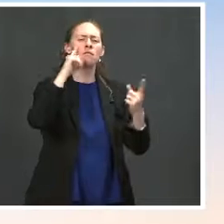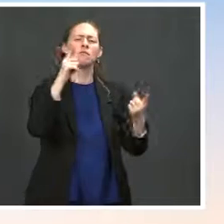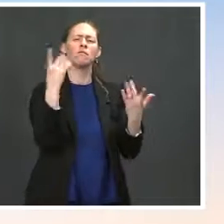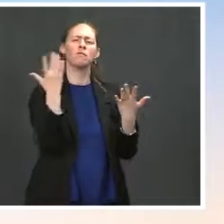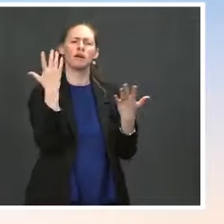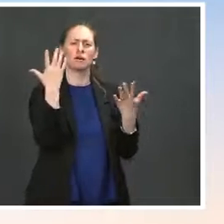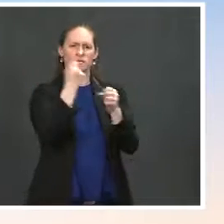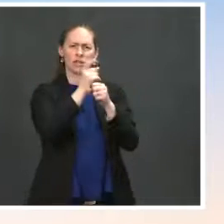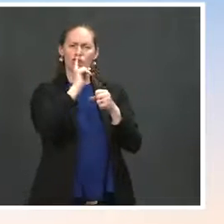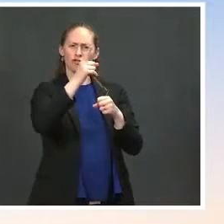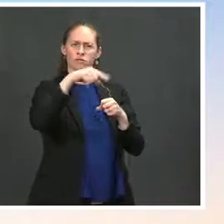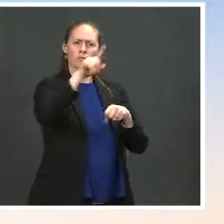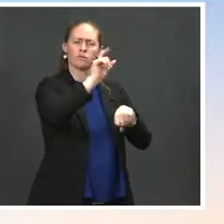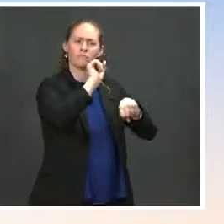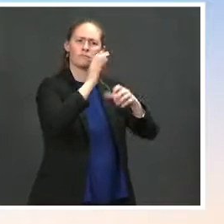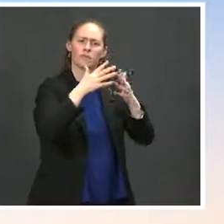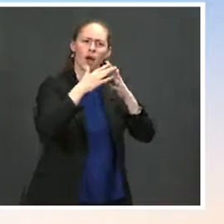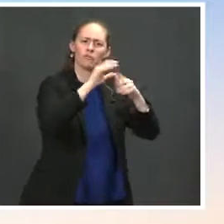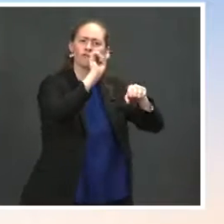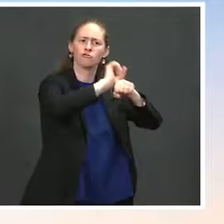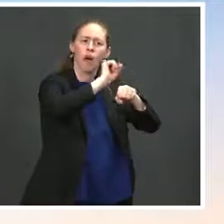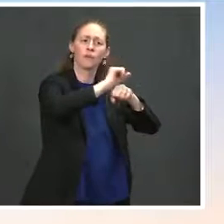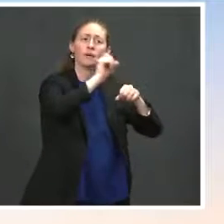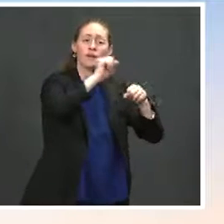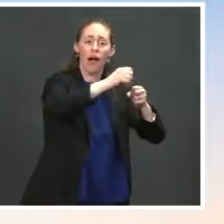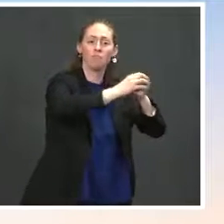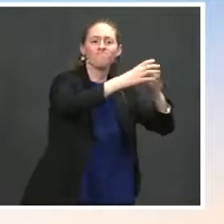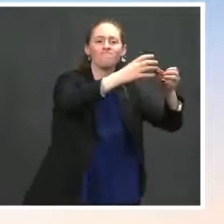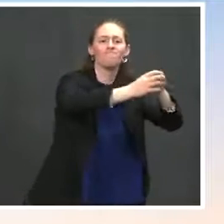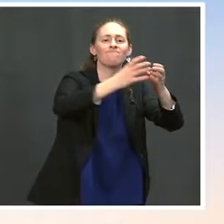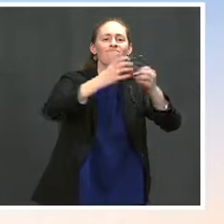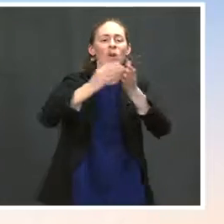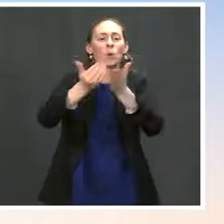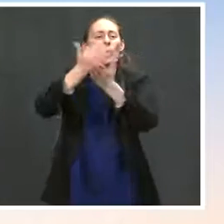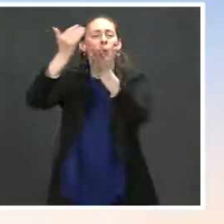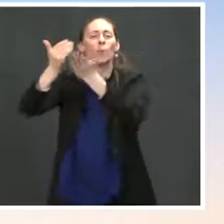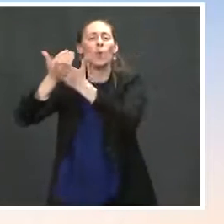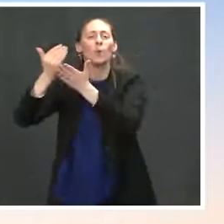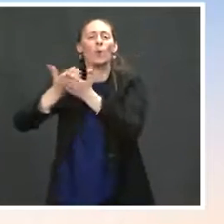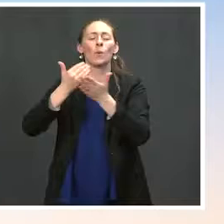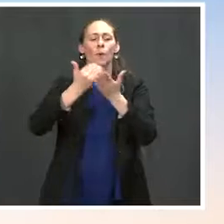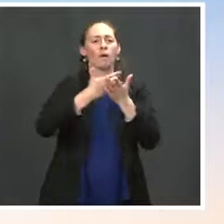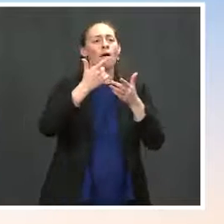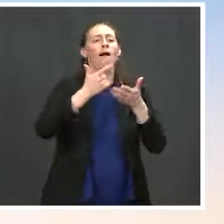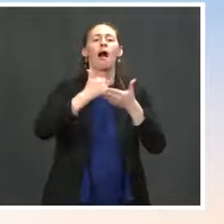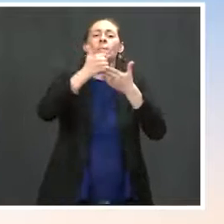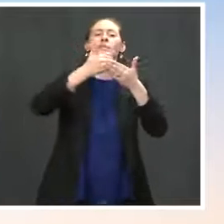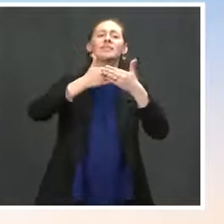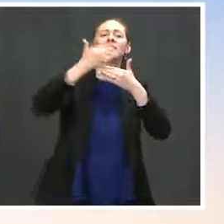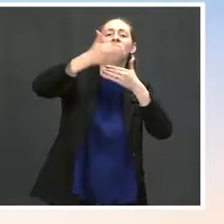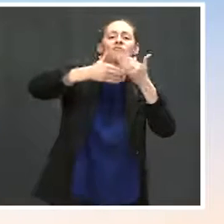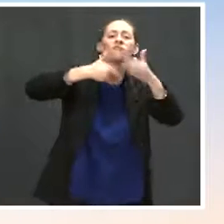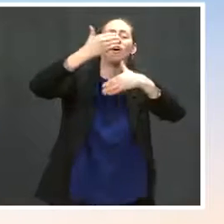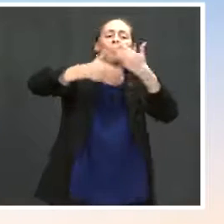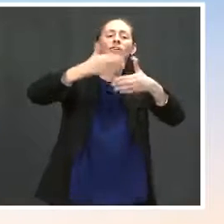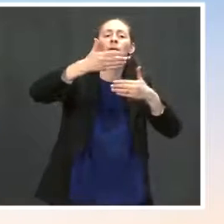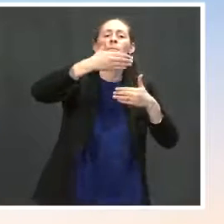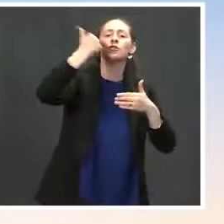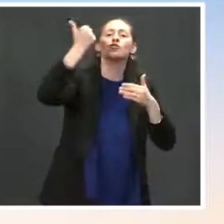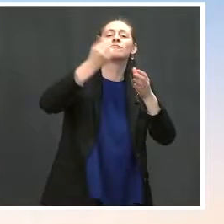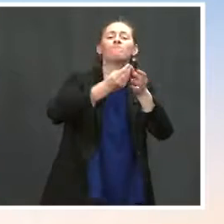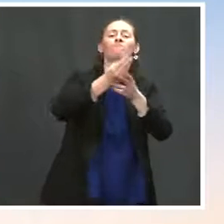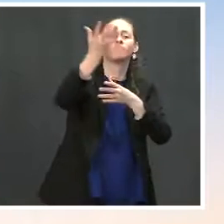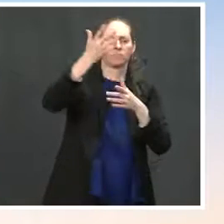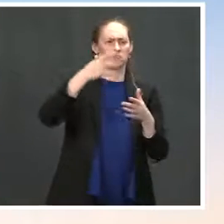that are created in sectors in the future to help the next generation survive and prosper. So yes, there is a private